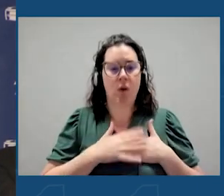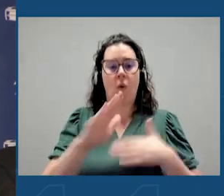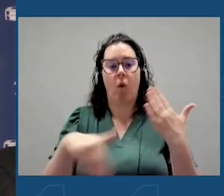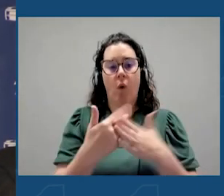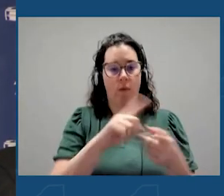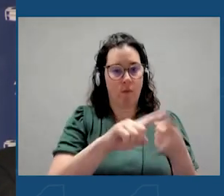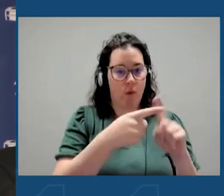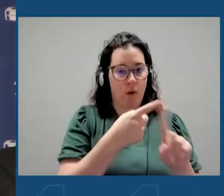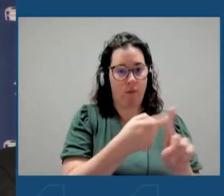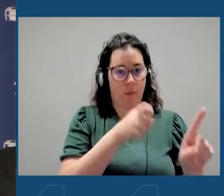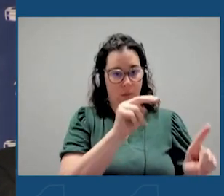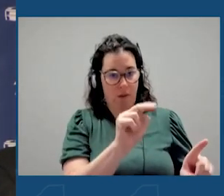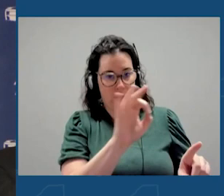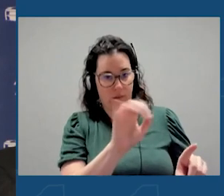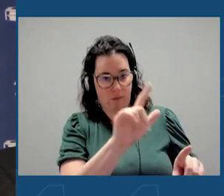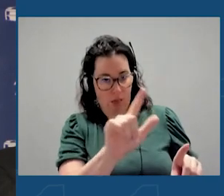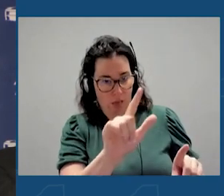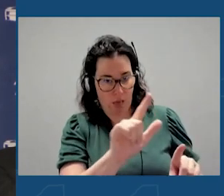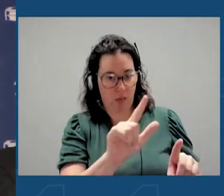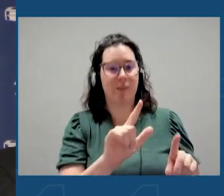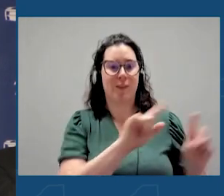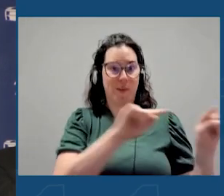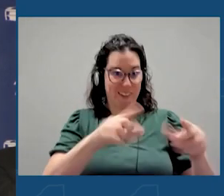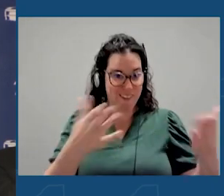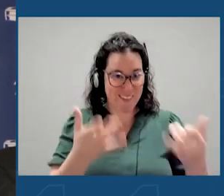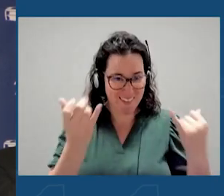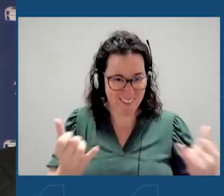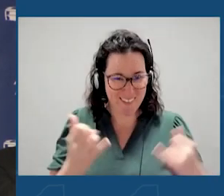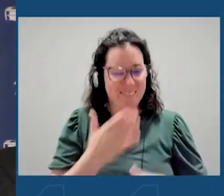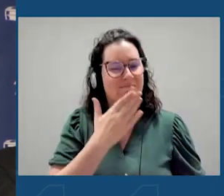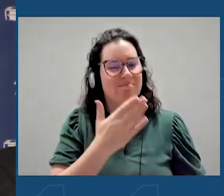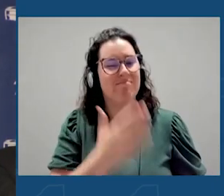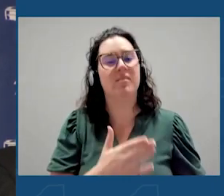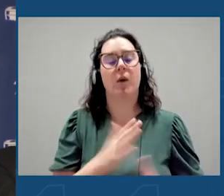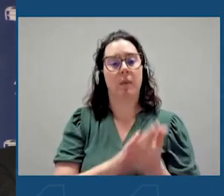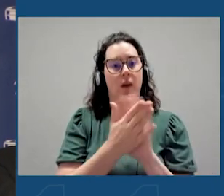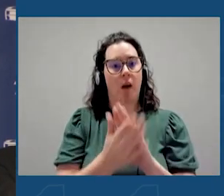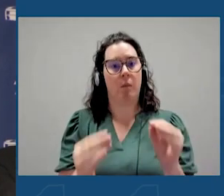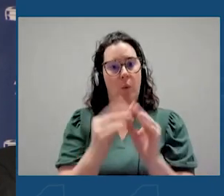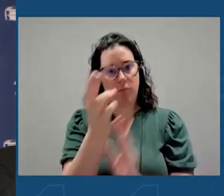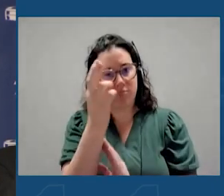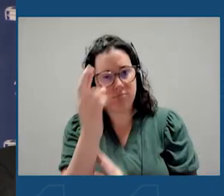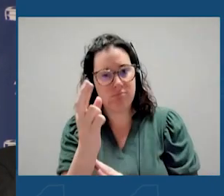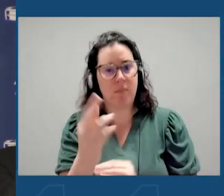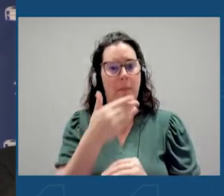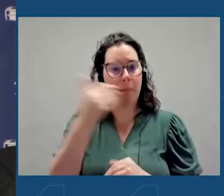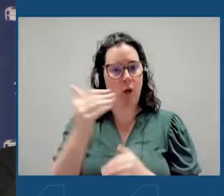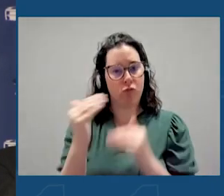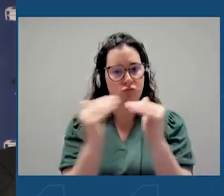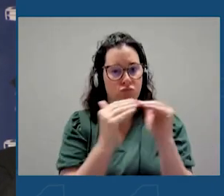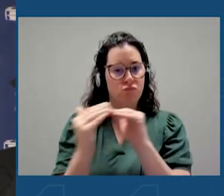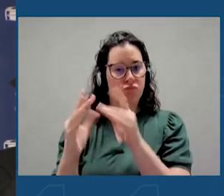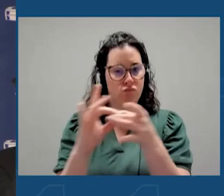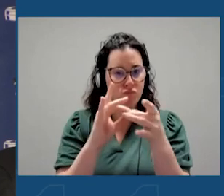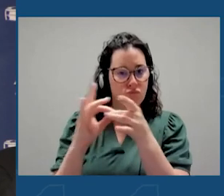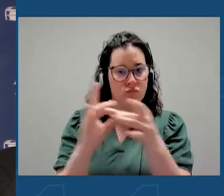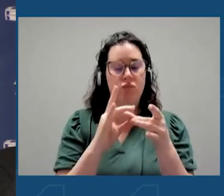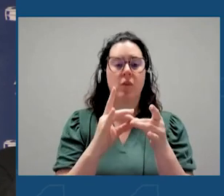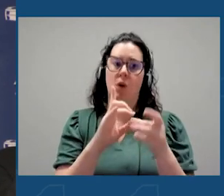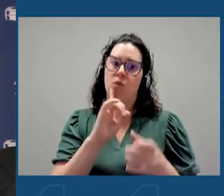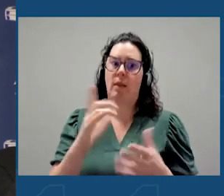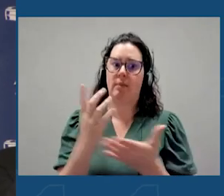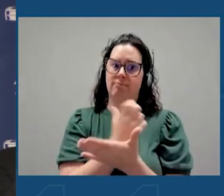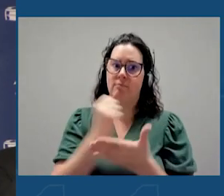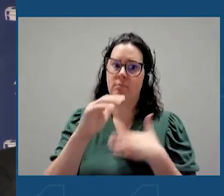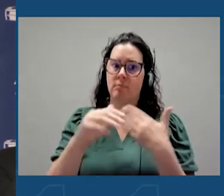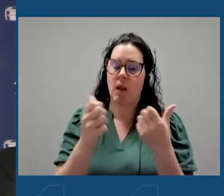NFL office who have joined us here this morning. We've become better friends and colleagues through this process, and you certainly deserve a lot of credit